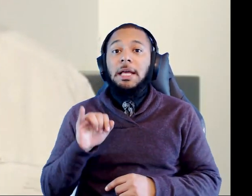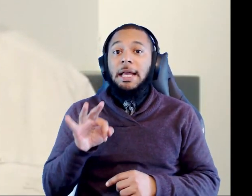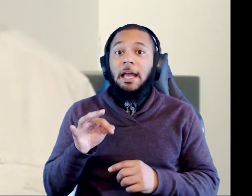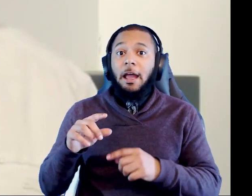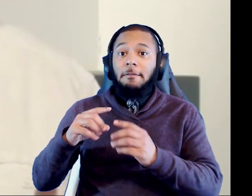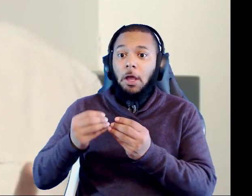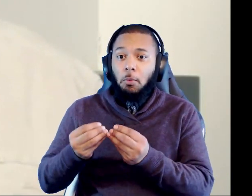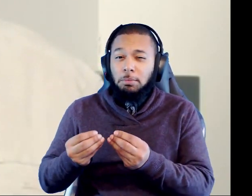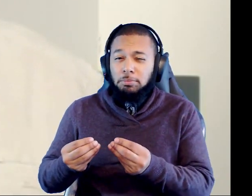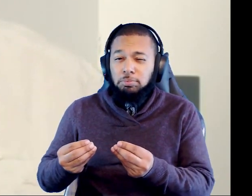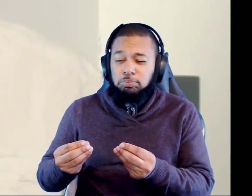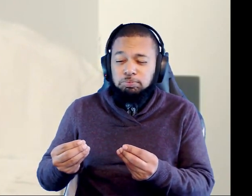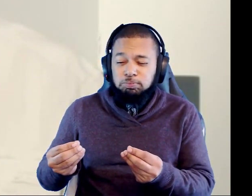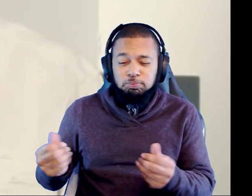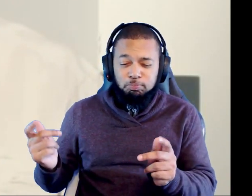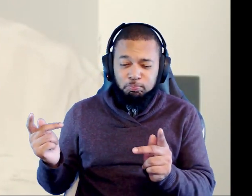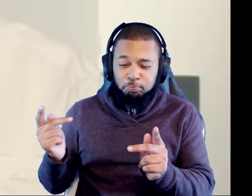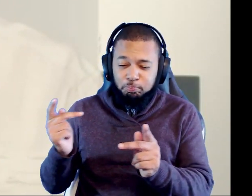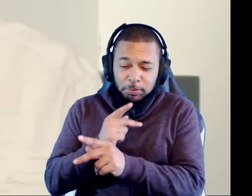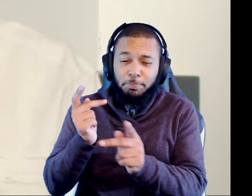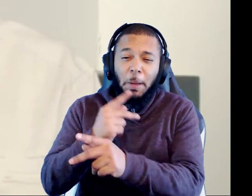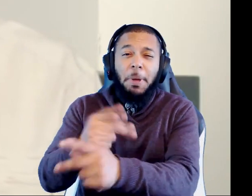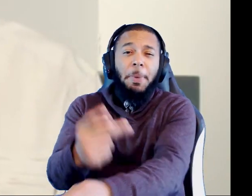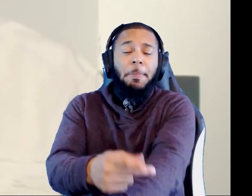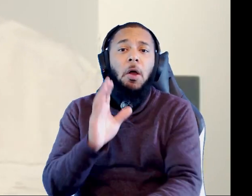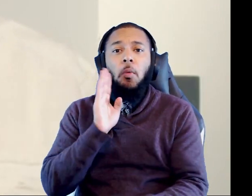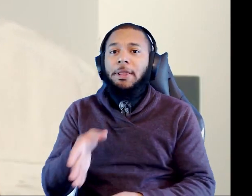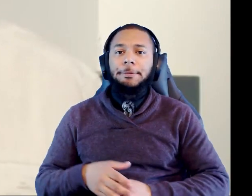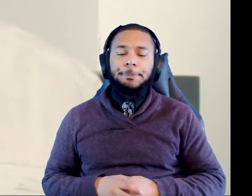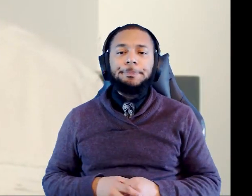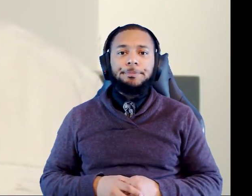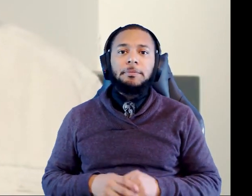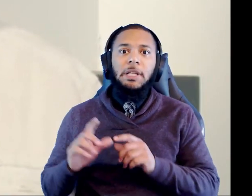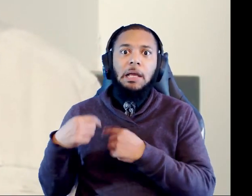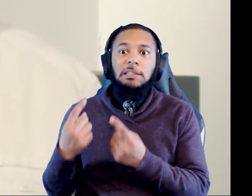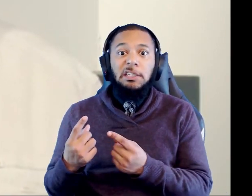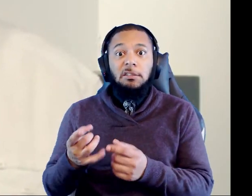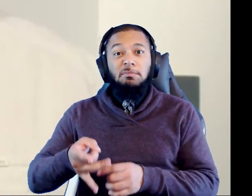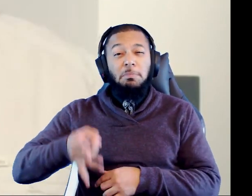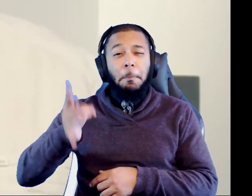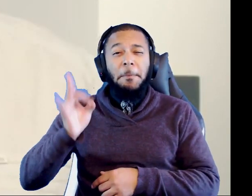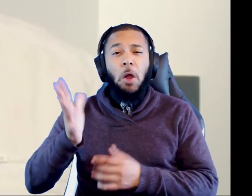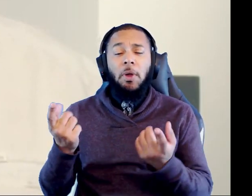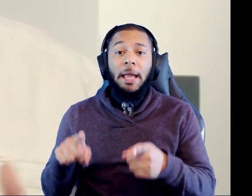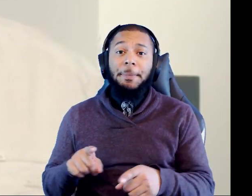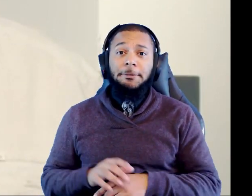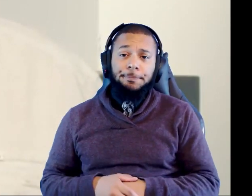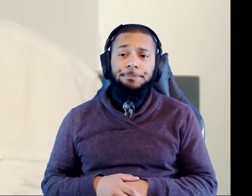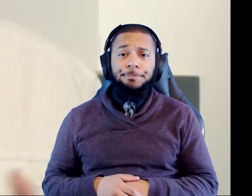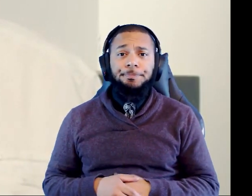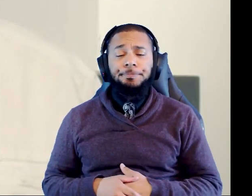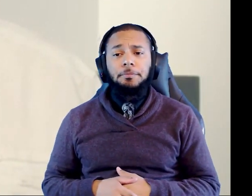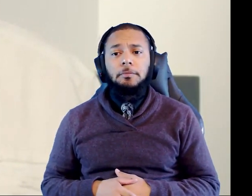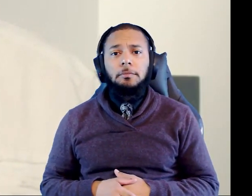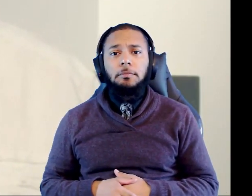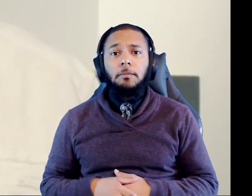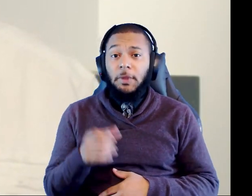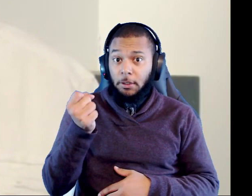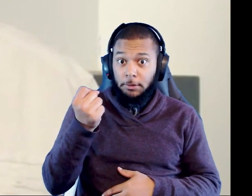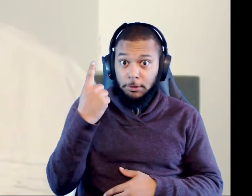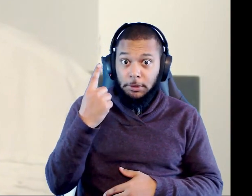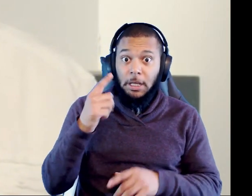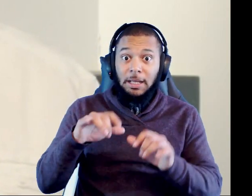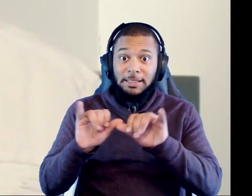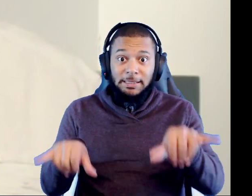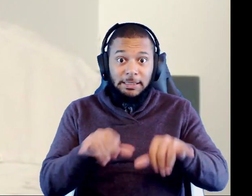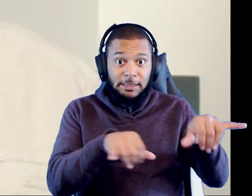it will get worse and worse and worse towards an extreme until something happens. So, as you can see, systems are perceived